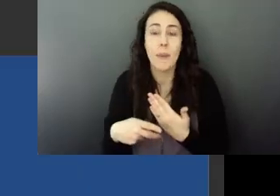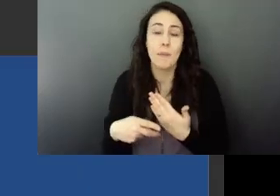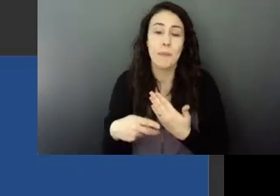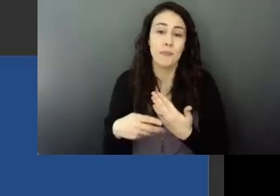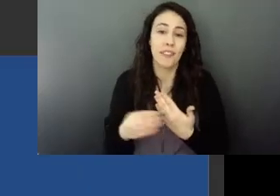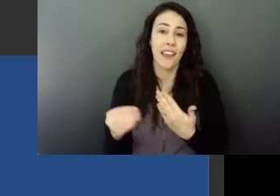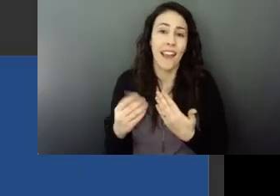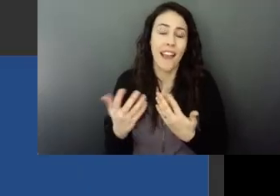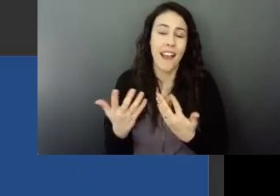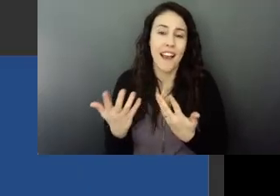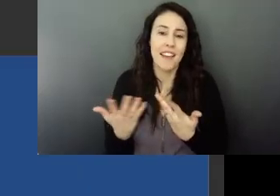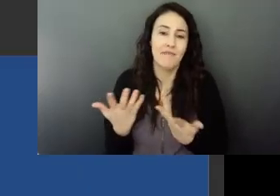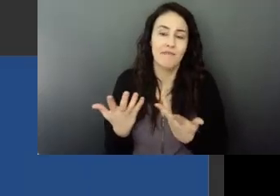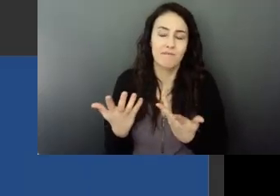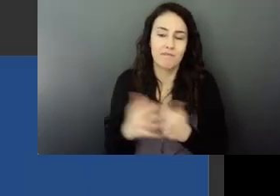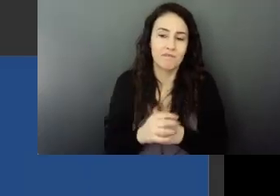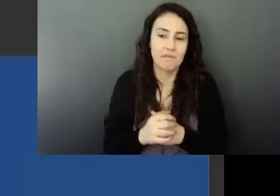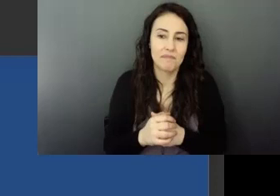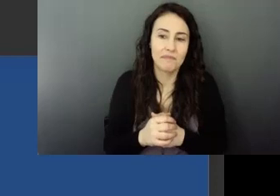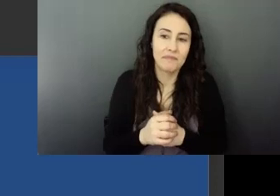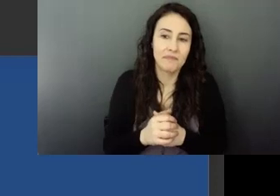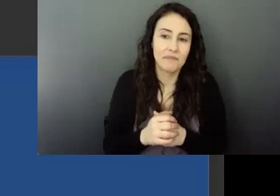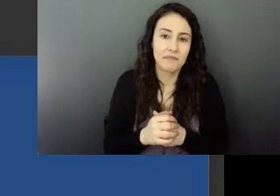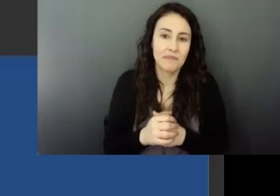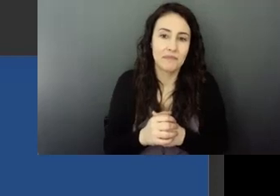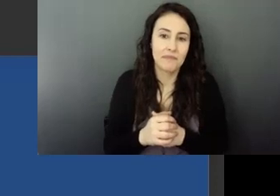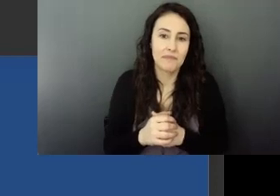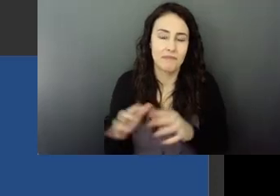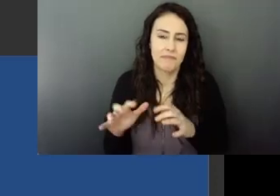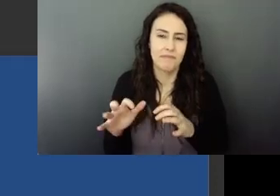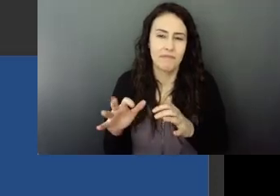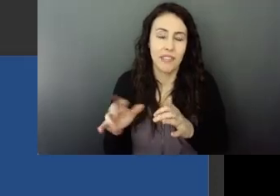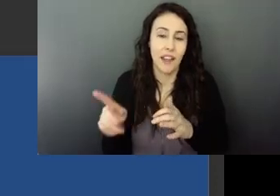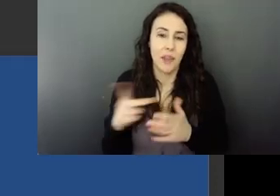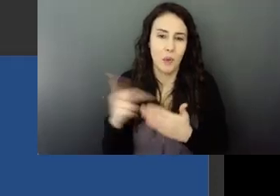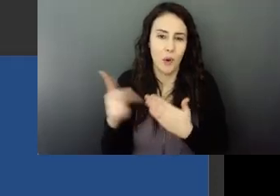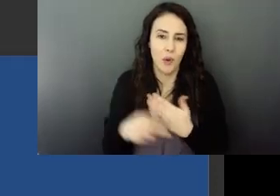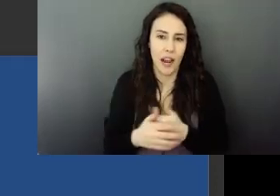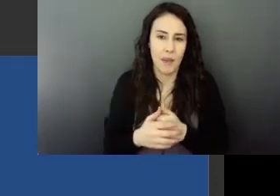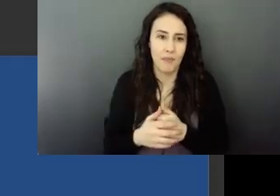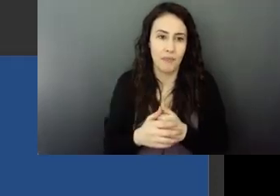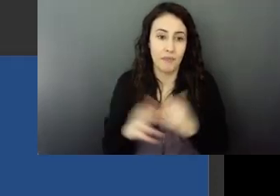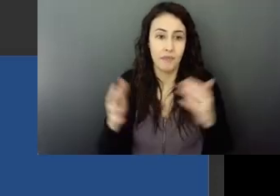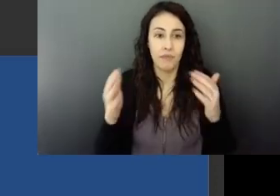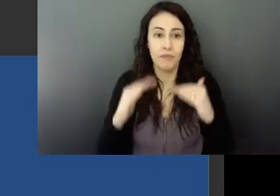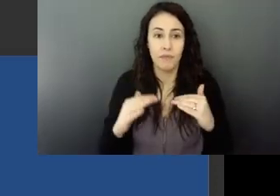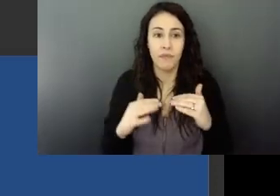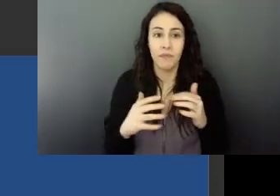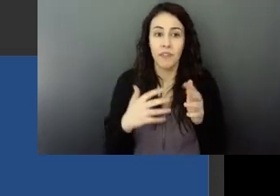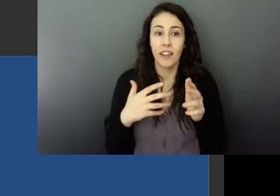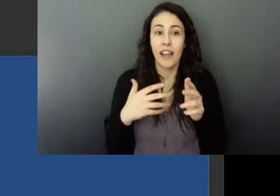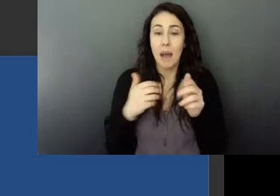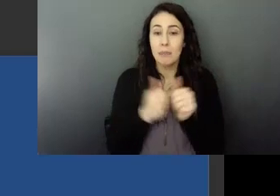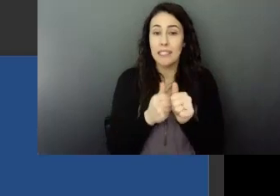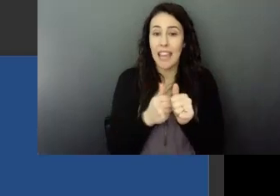life in the program. Update links. So within the platform, sometimes we use